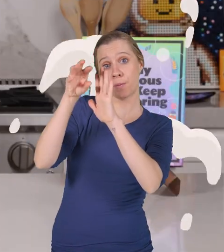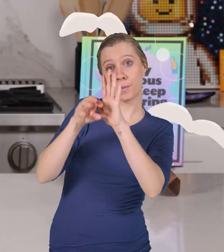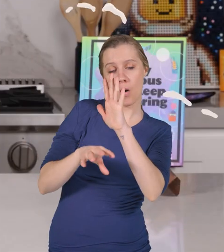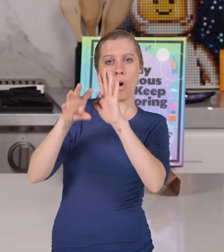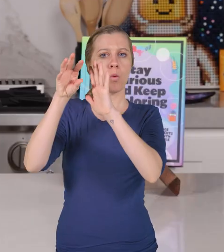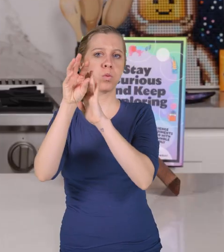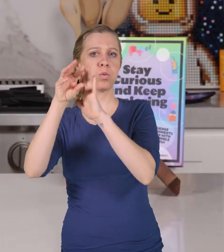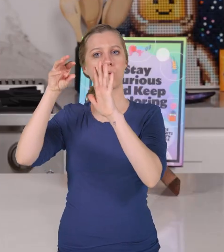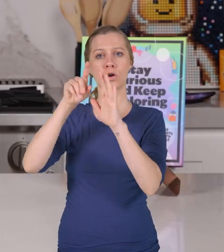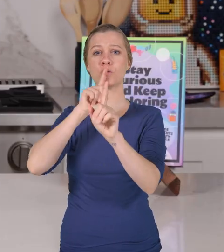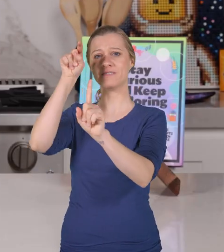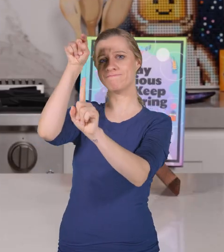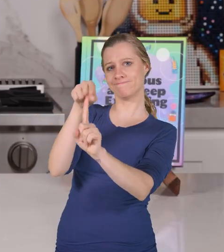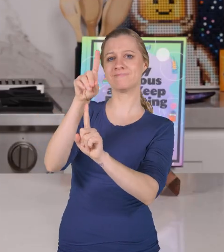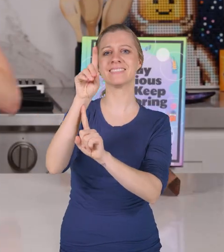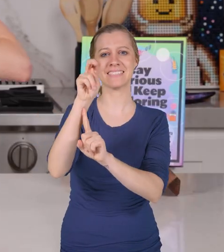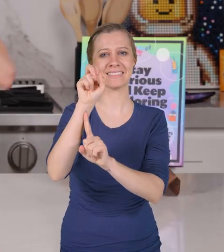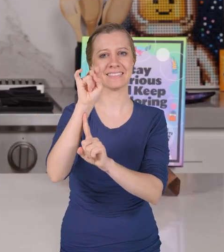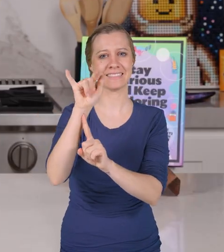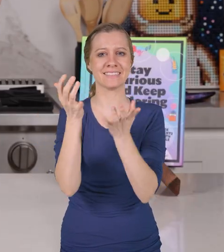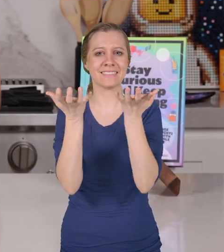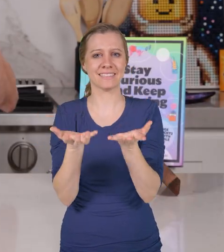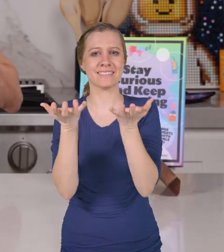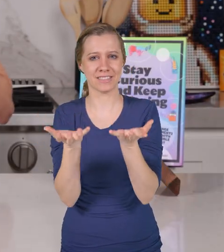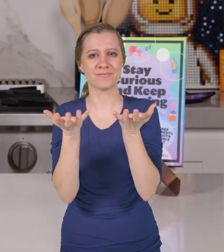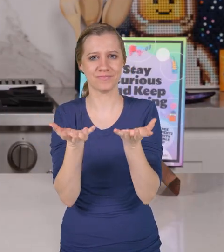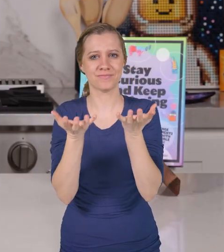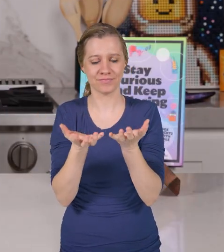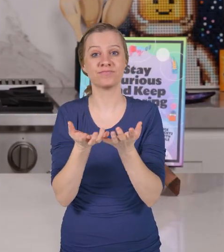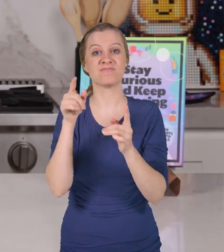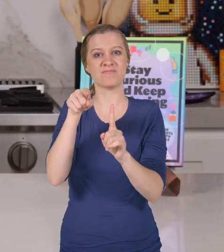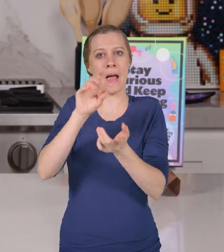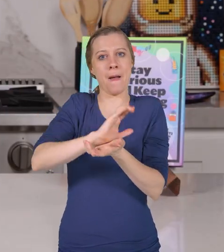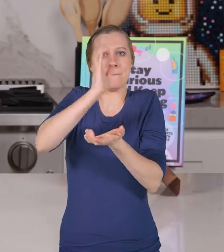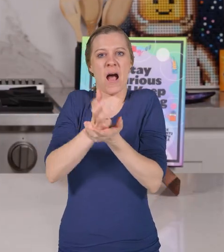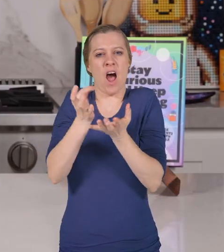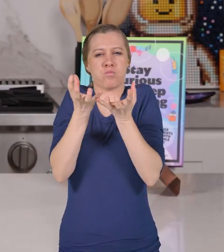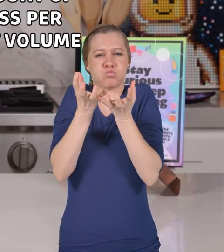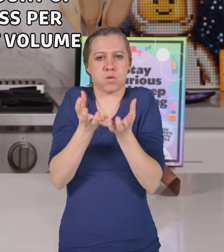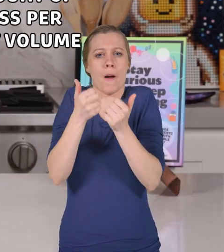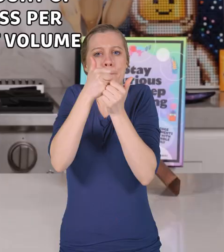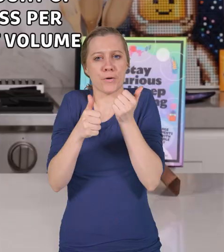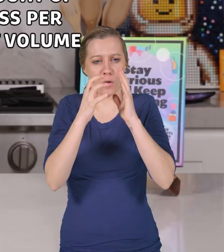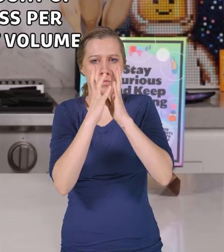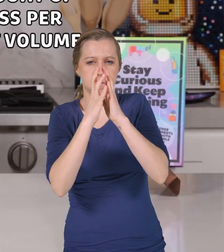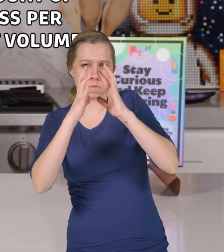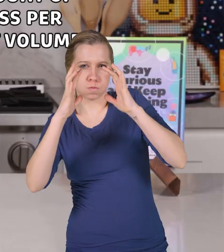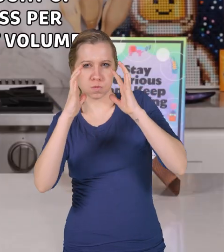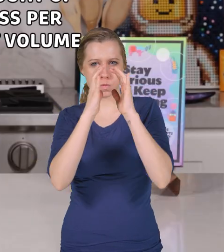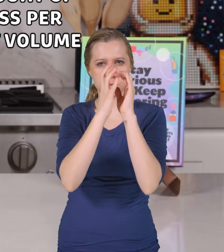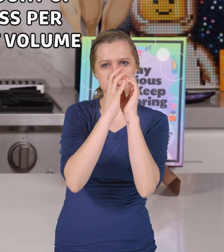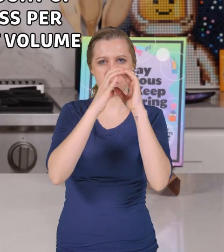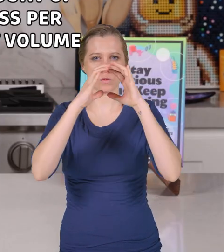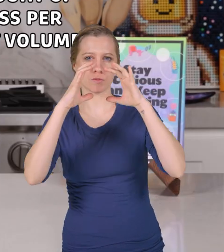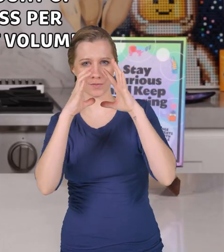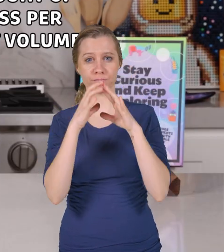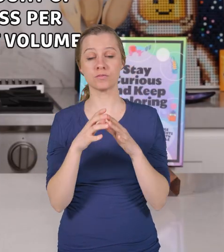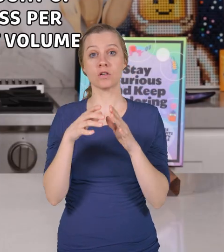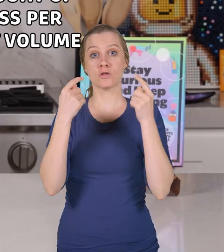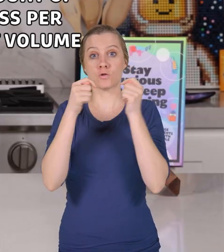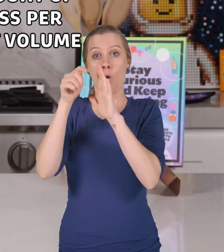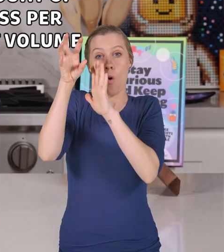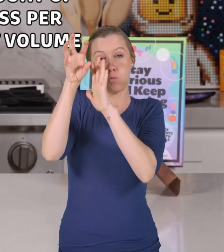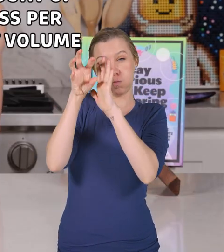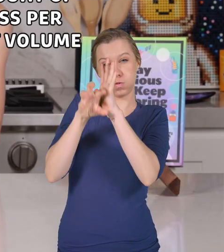When it comes to sinking or floating, it all has to do with density, the amount of mass per unit